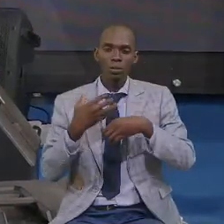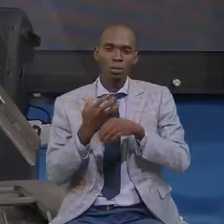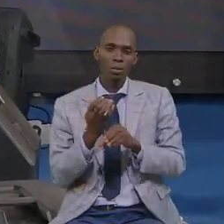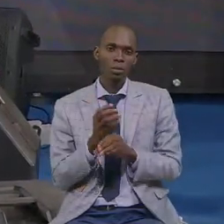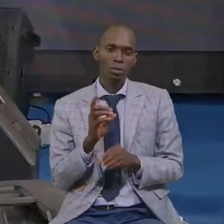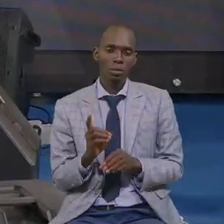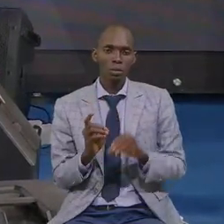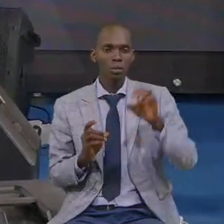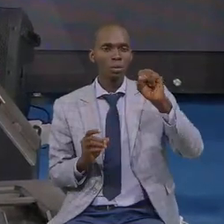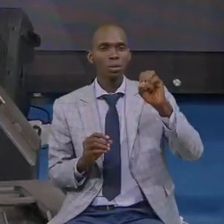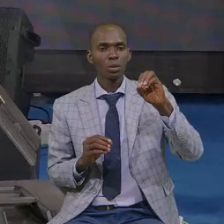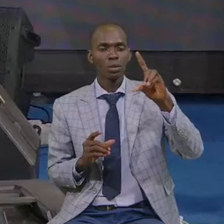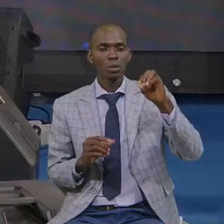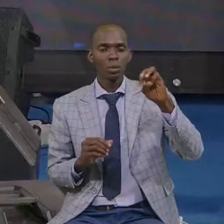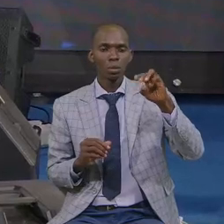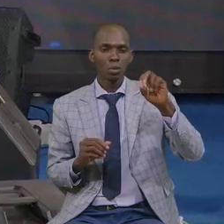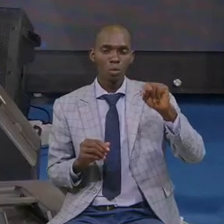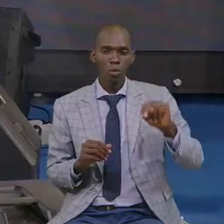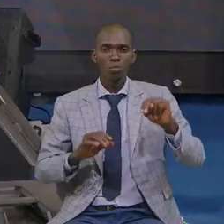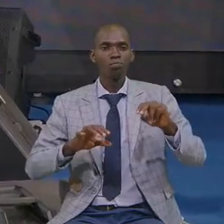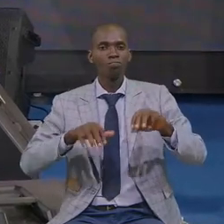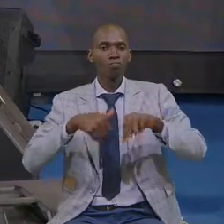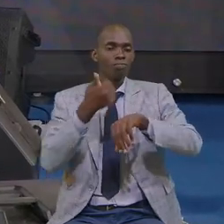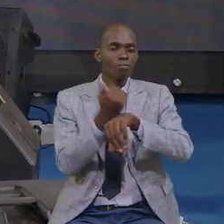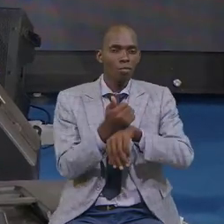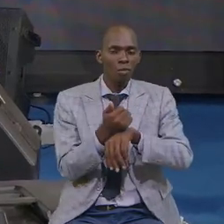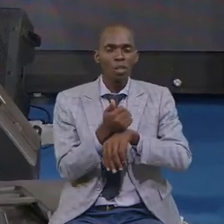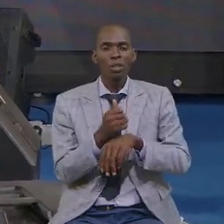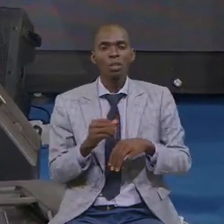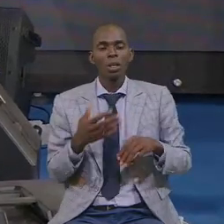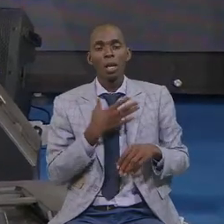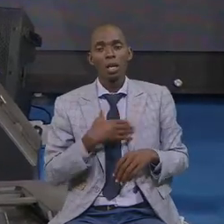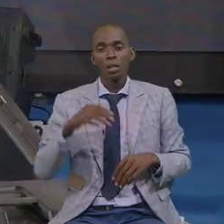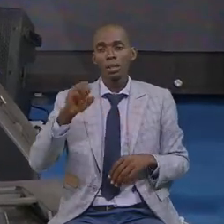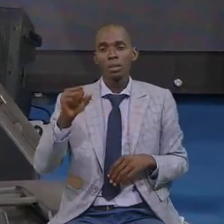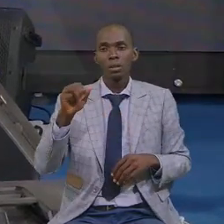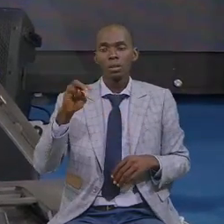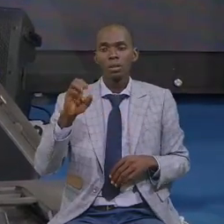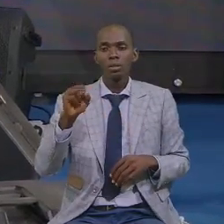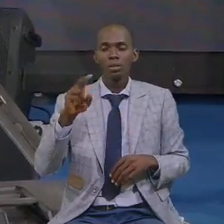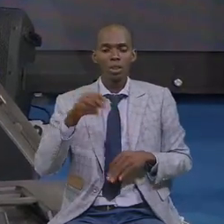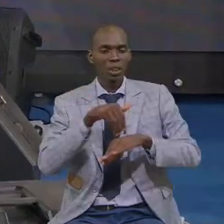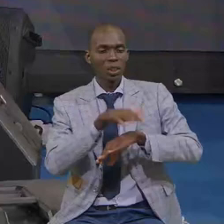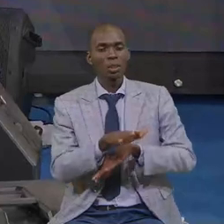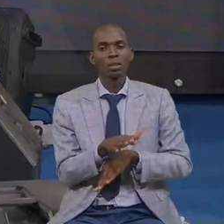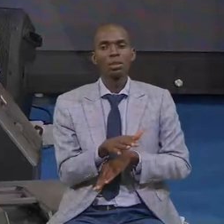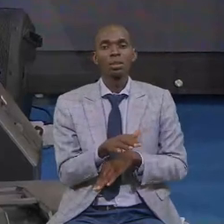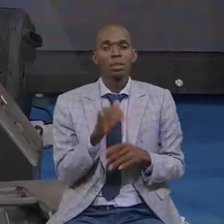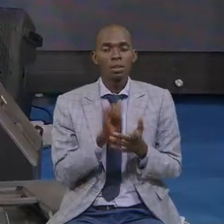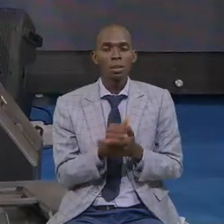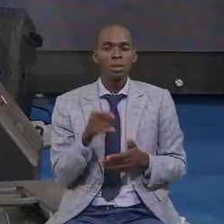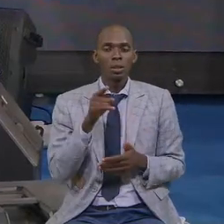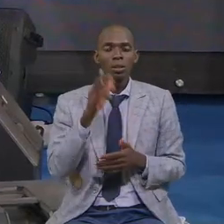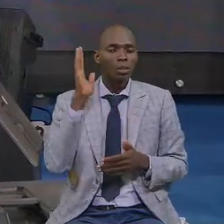Solomon coronated, and Samson commissioned, that they will reign, they